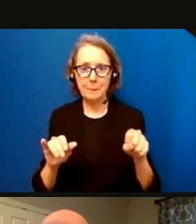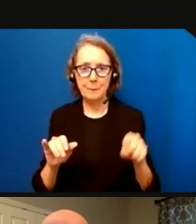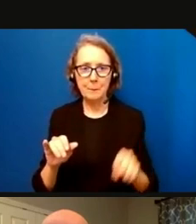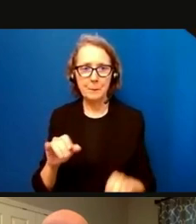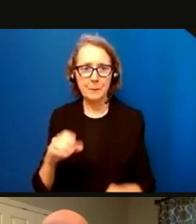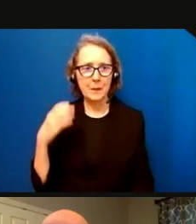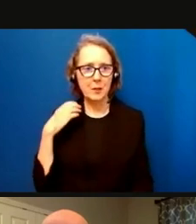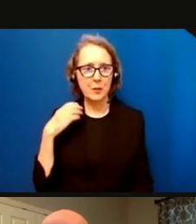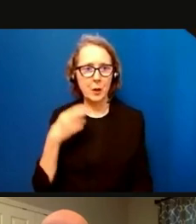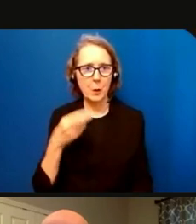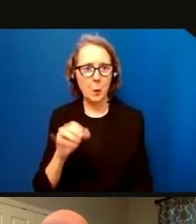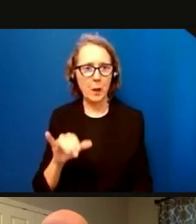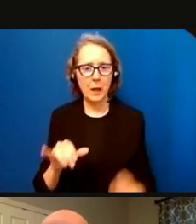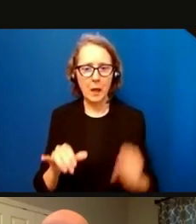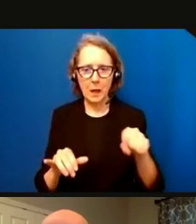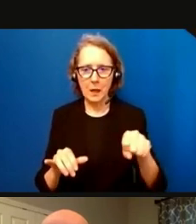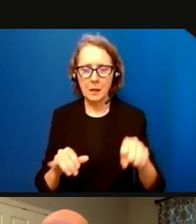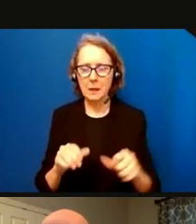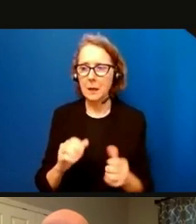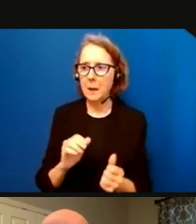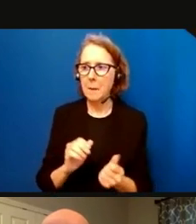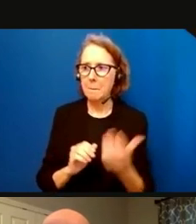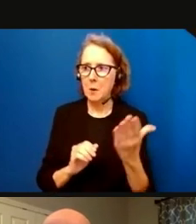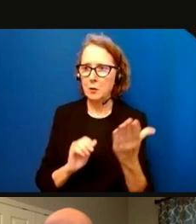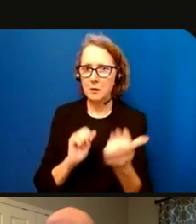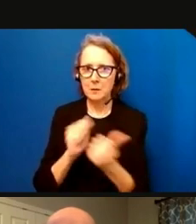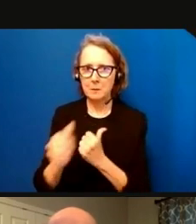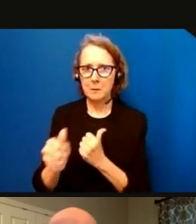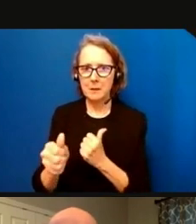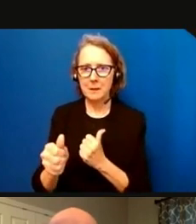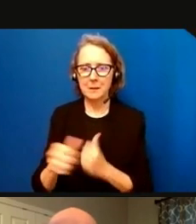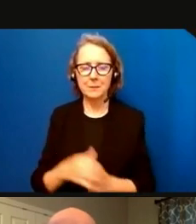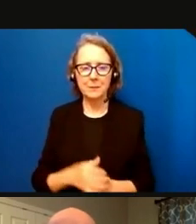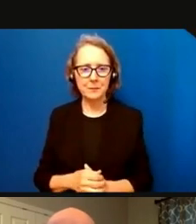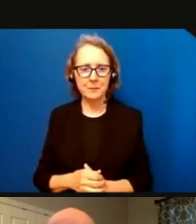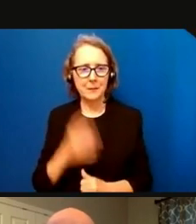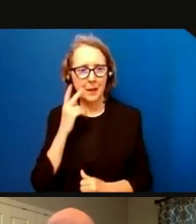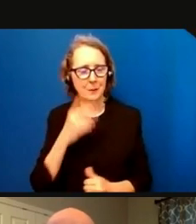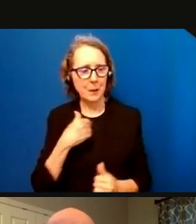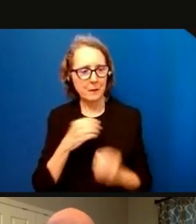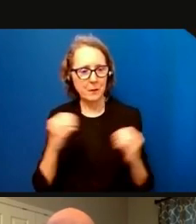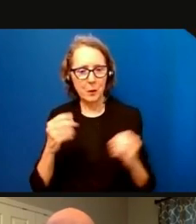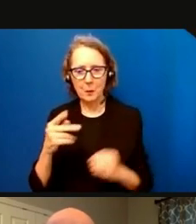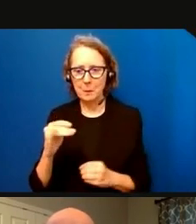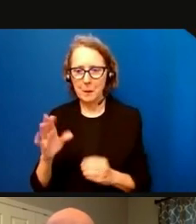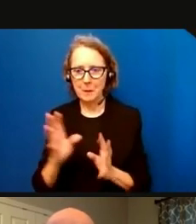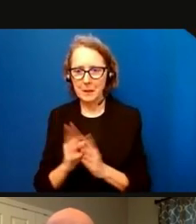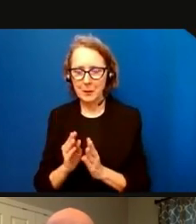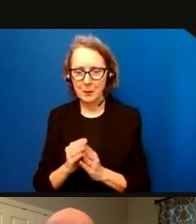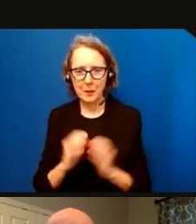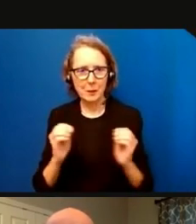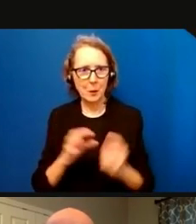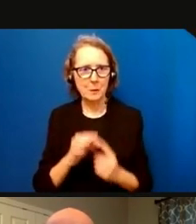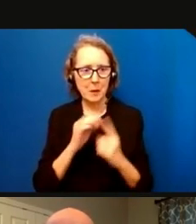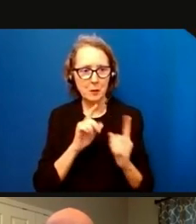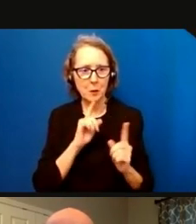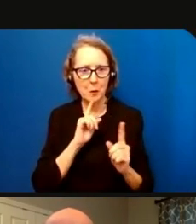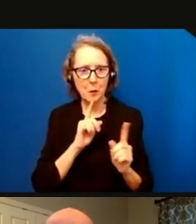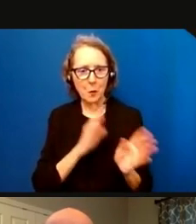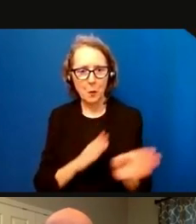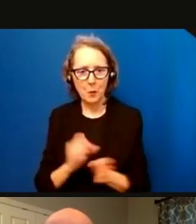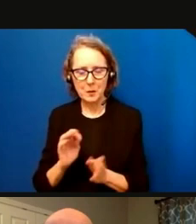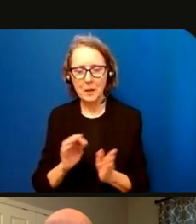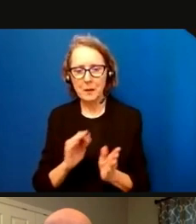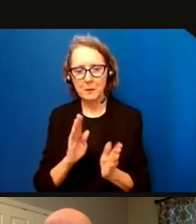Hoy. Aye. Motion passes. And I see that we have no public hearings and no special orders of business, but we